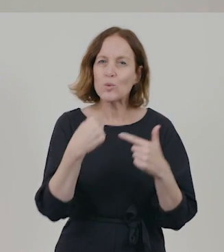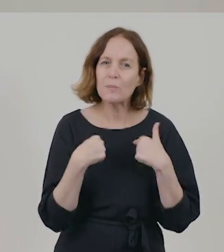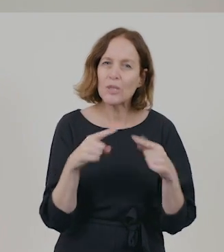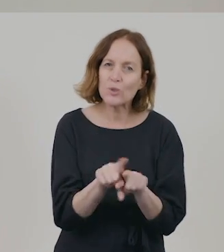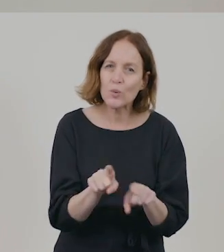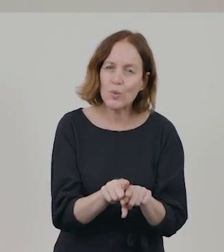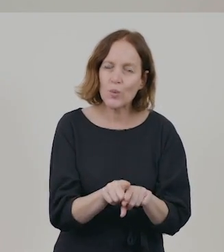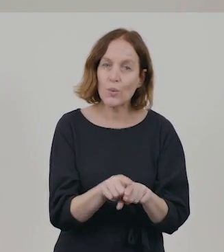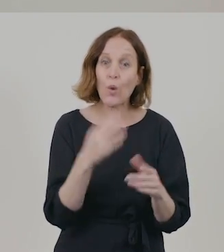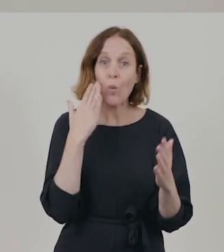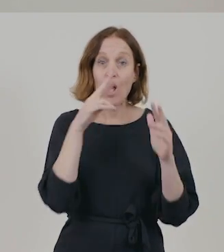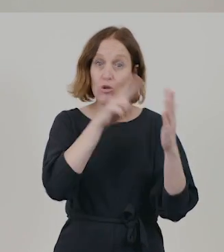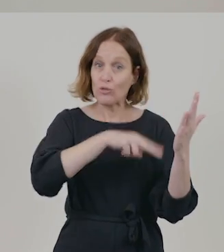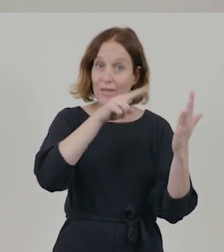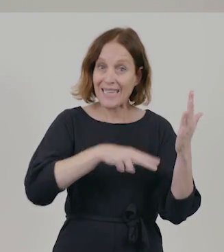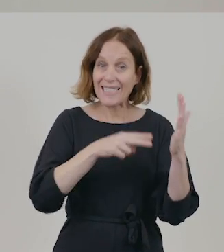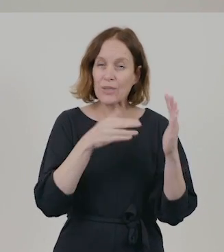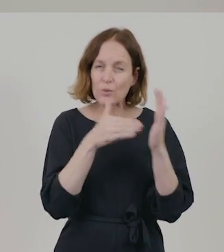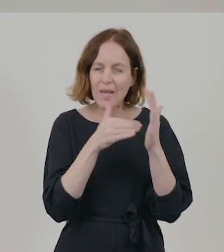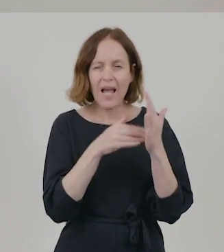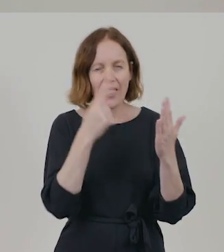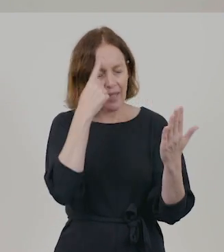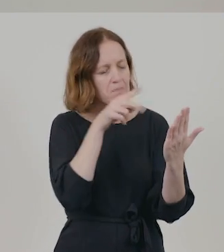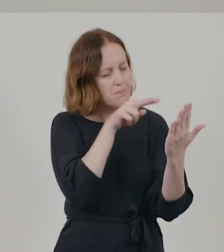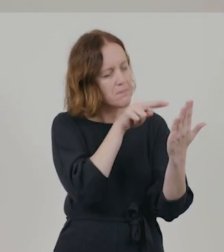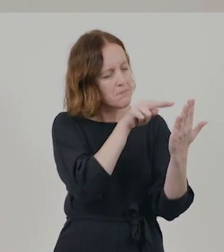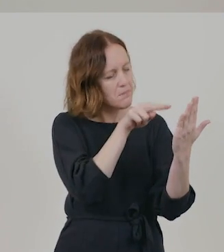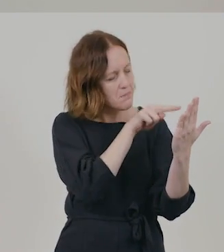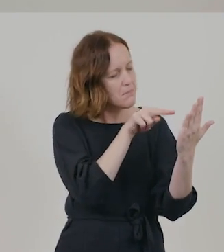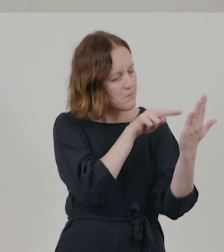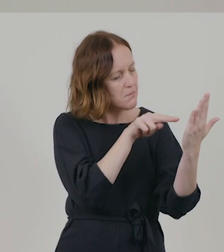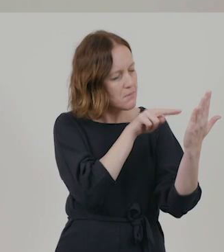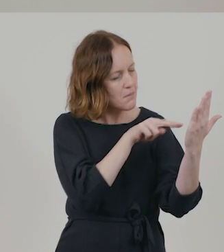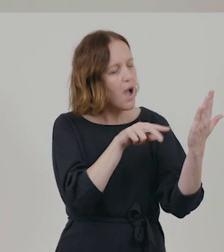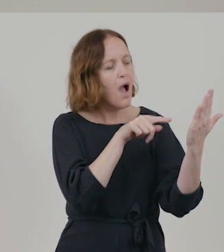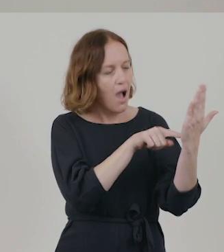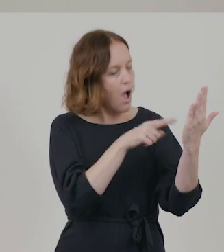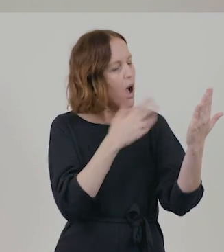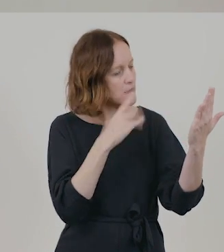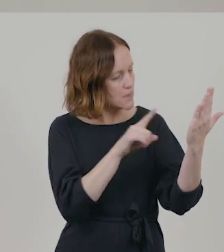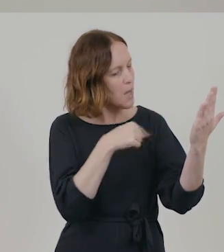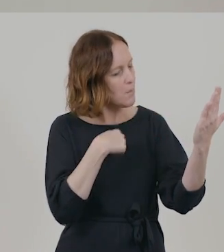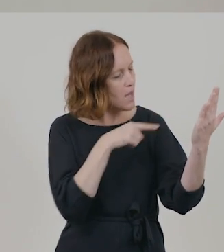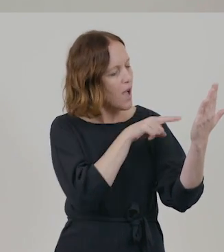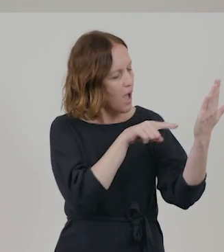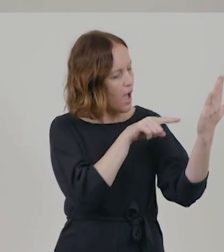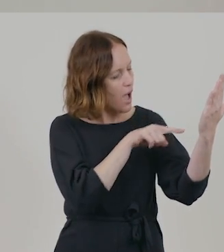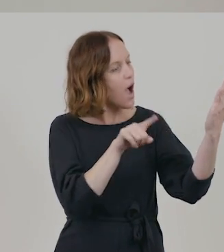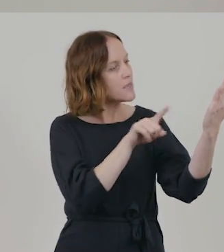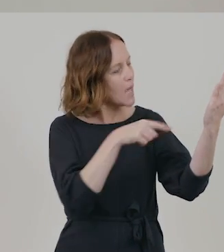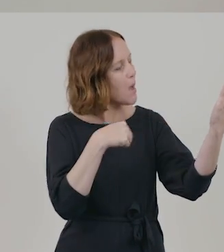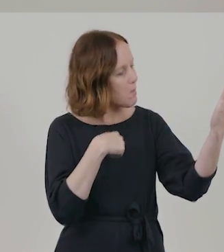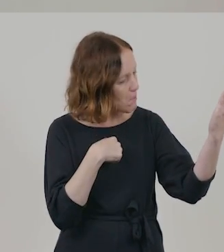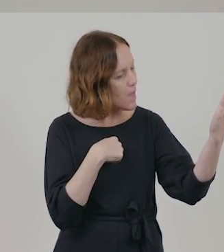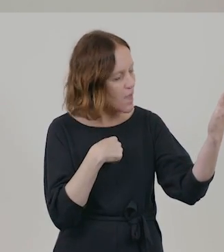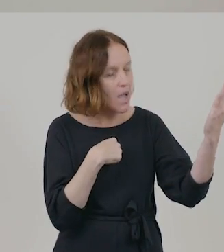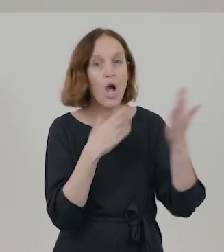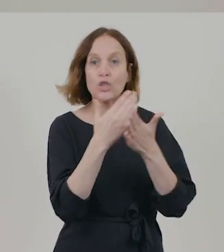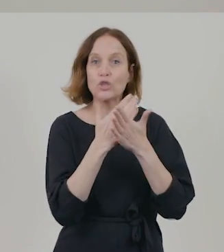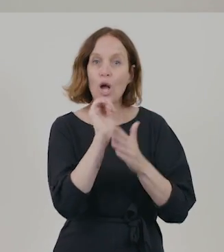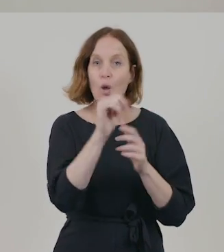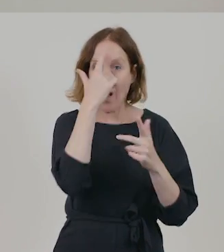story. After reading, we talked about why Wallace was angry. Do you remember? Rosie